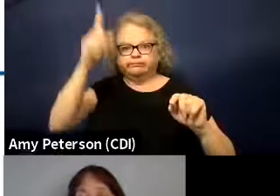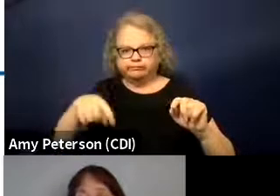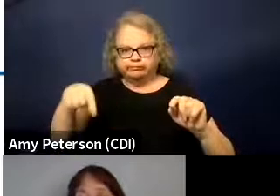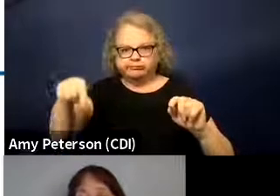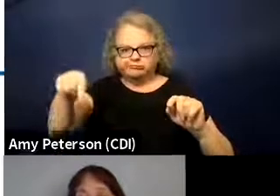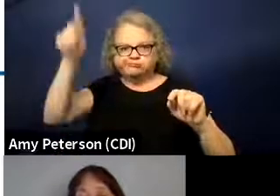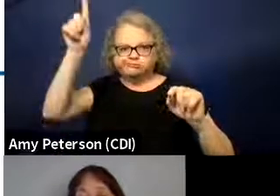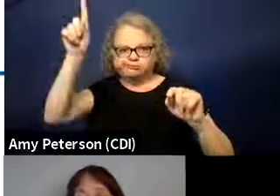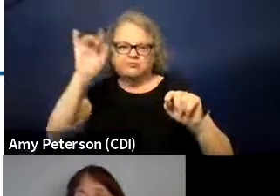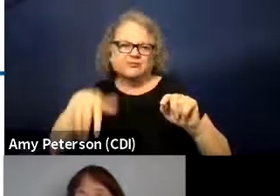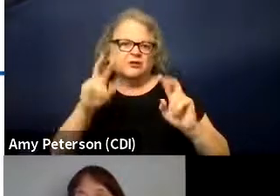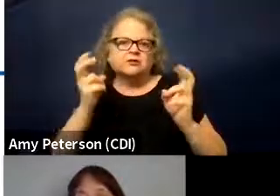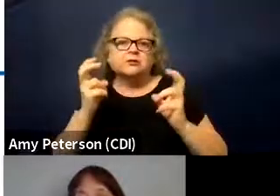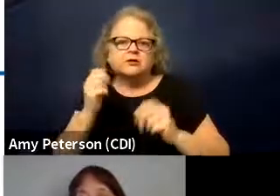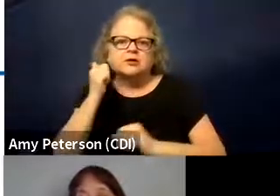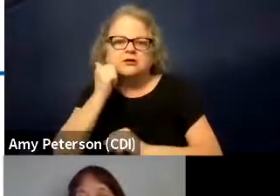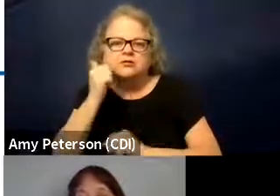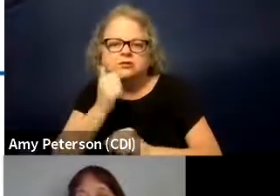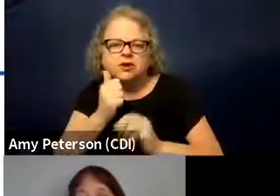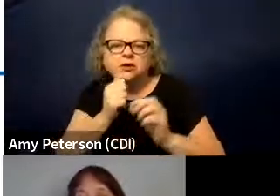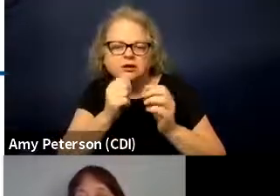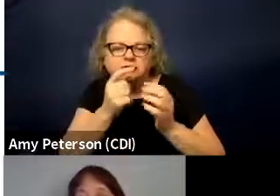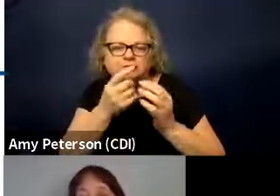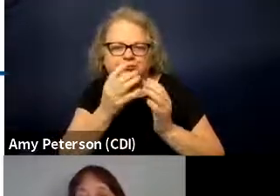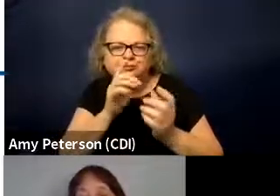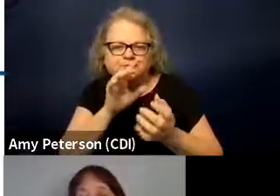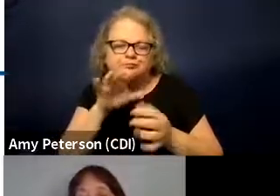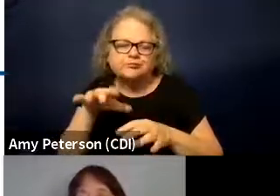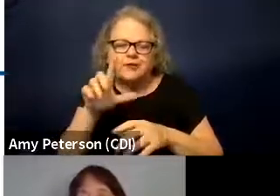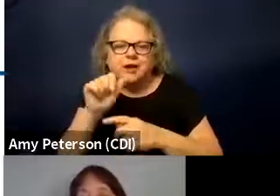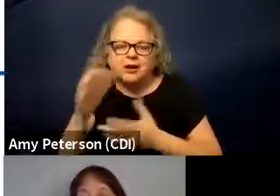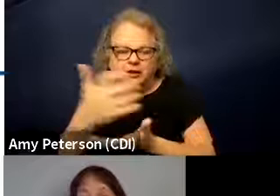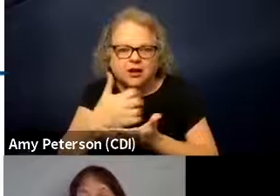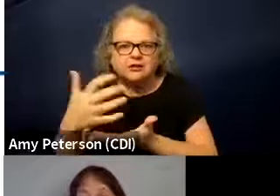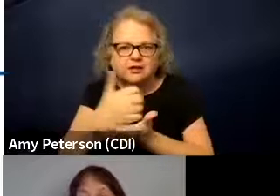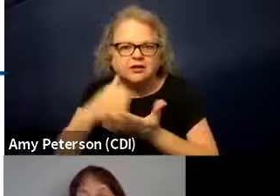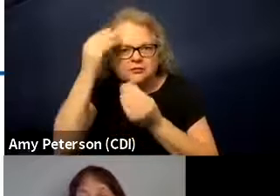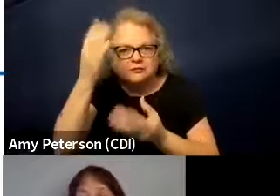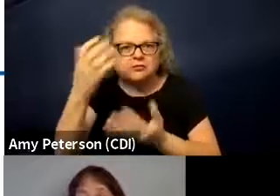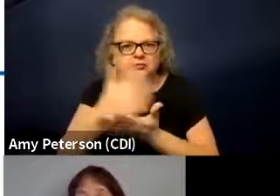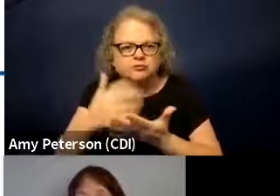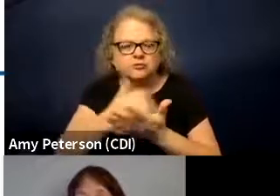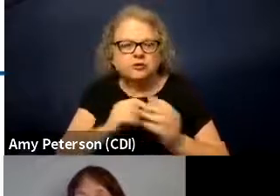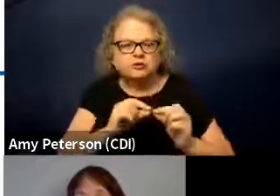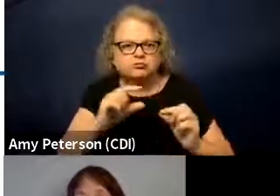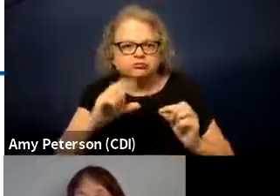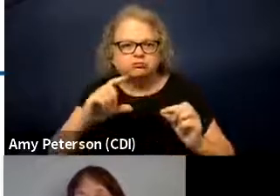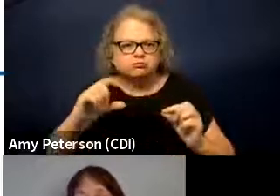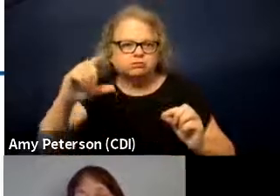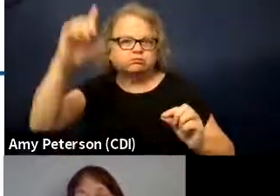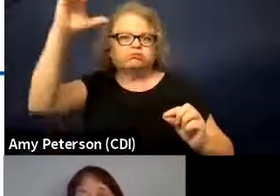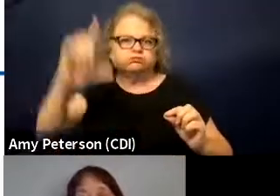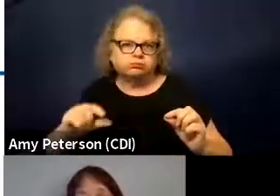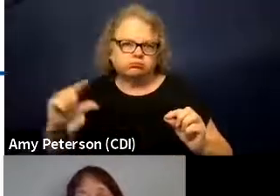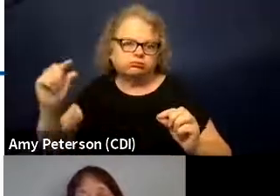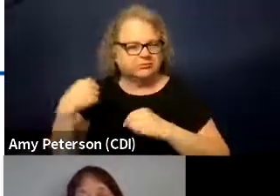to March of 2020. You can see that it went up during the summer of 2020, then down in the fall,